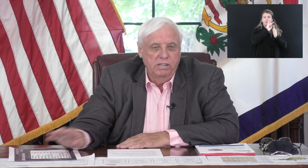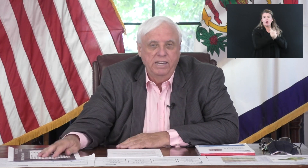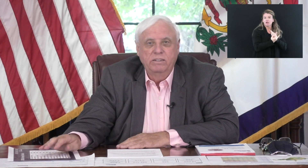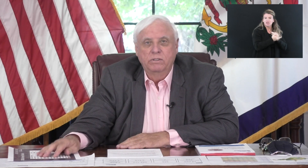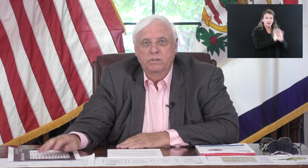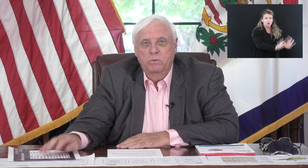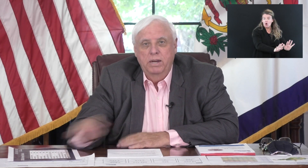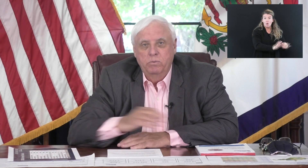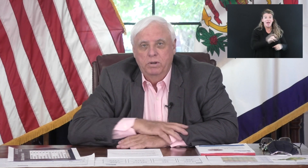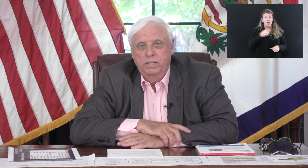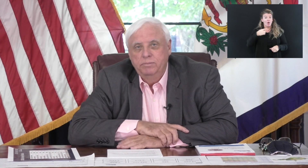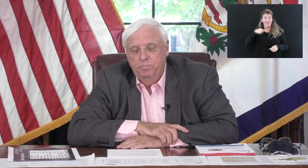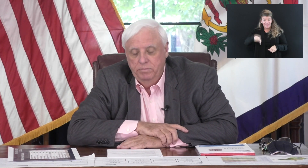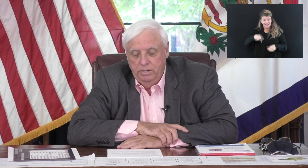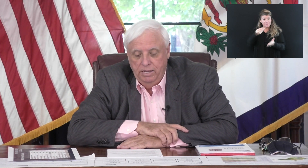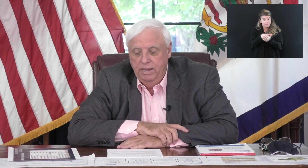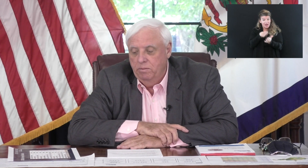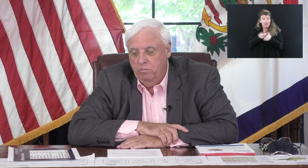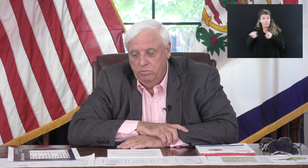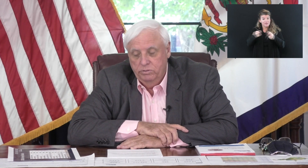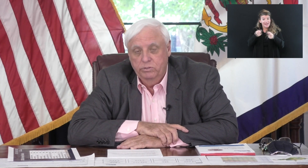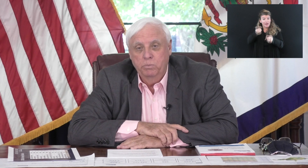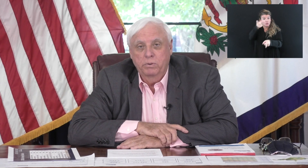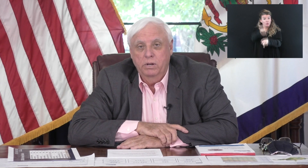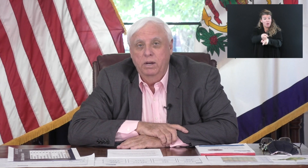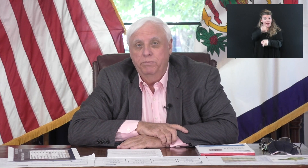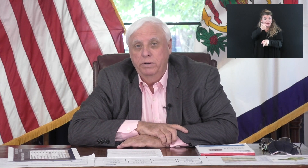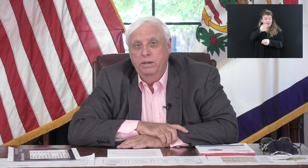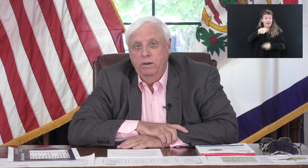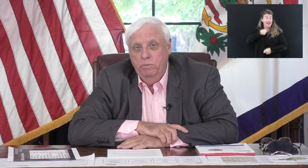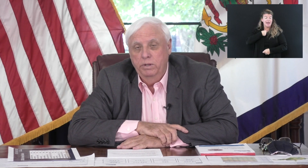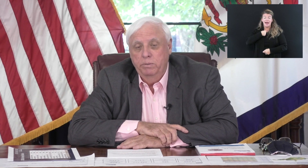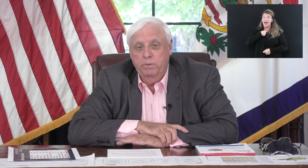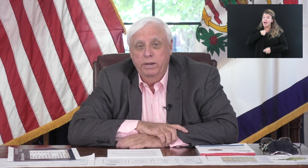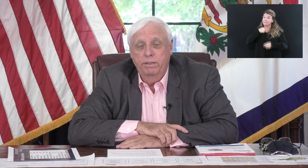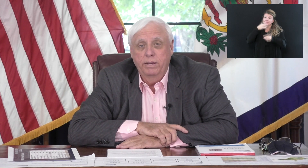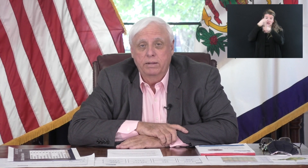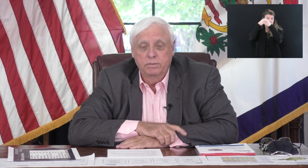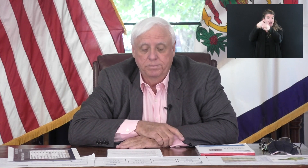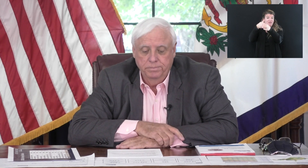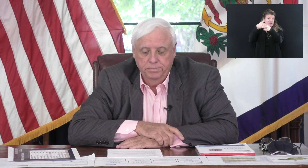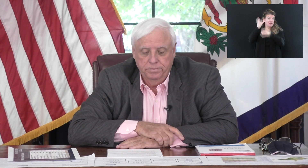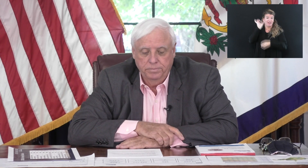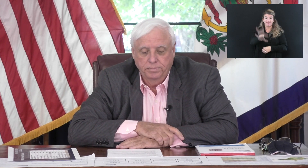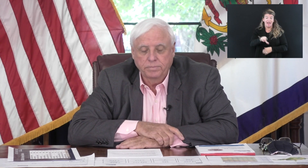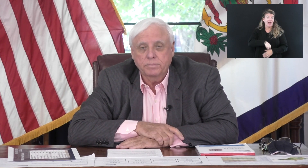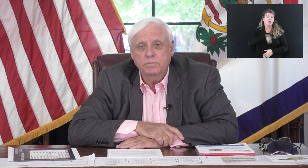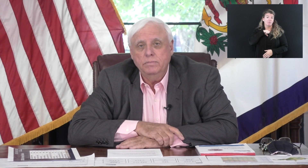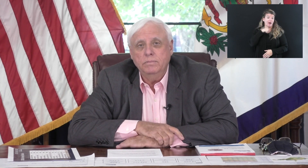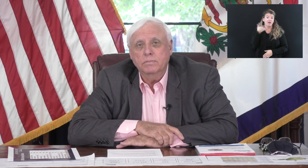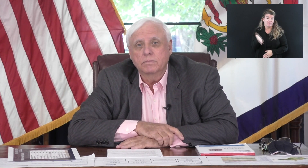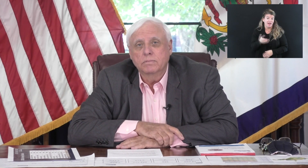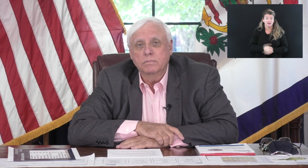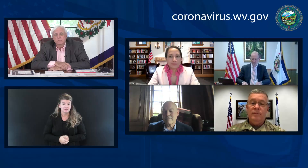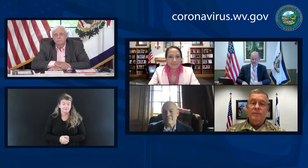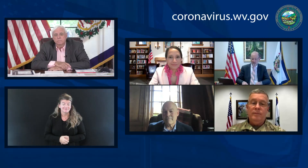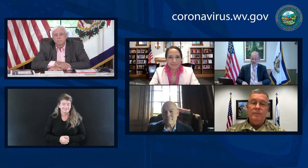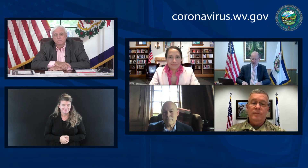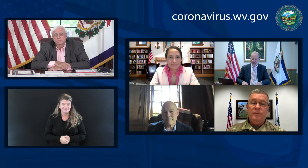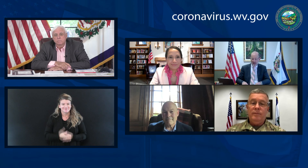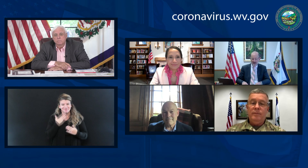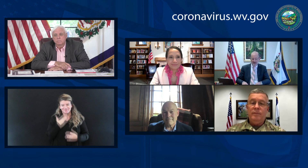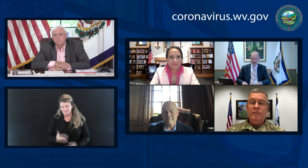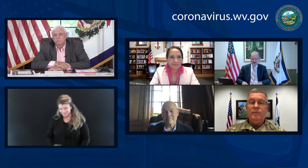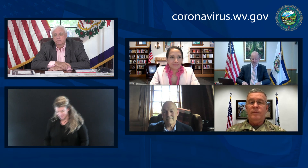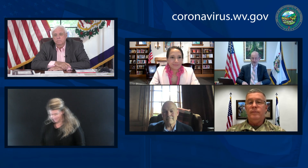was handled the right way, and I am super confident and really proud of that. All right, thank you, Governor. Let's